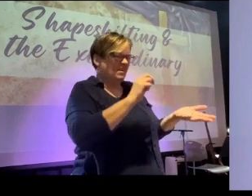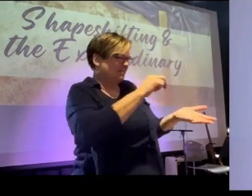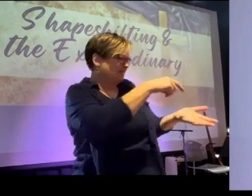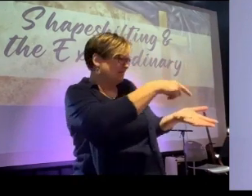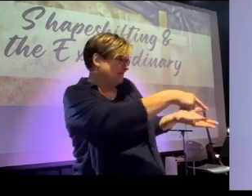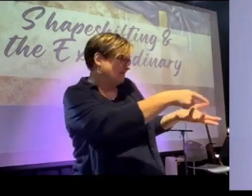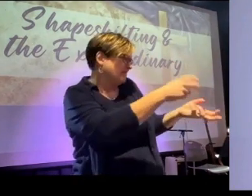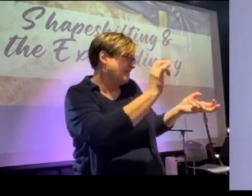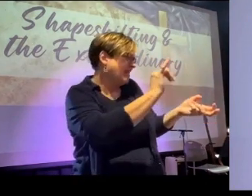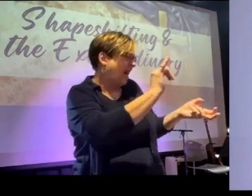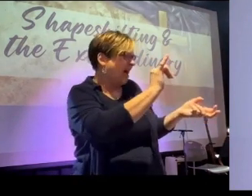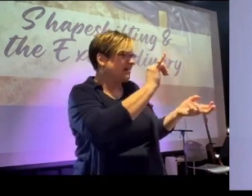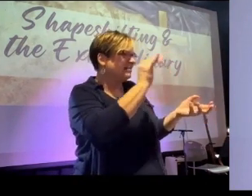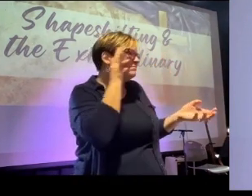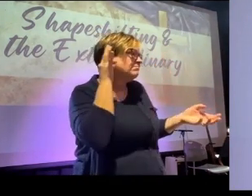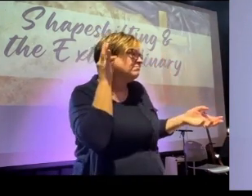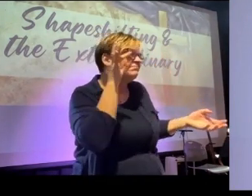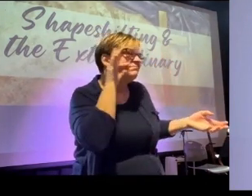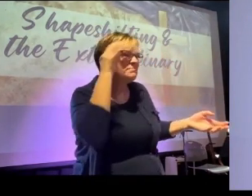jaguar,